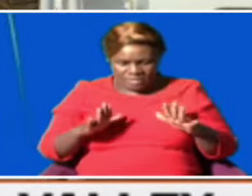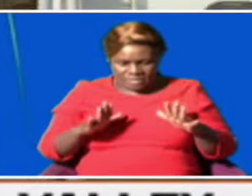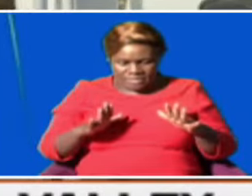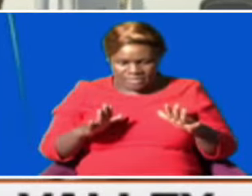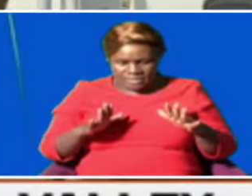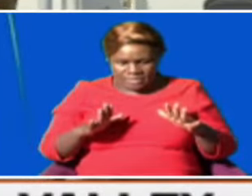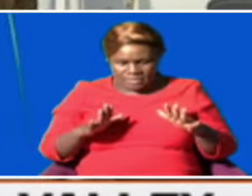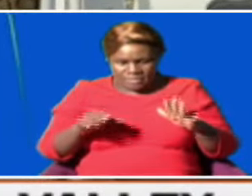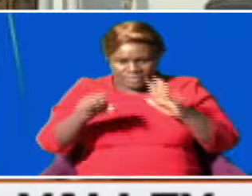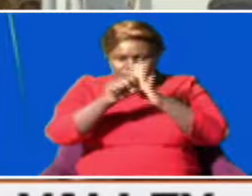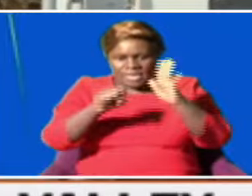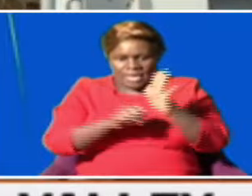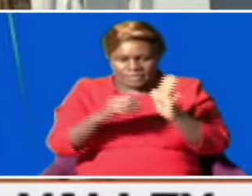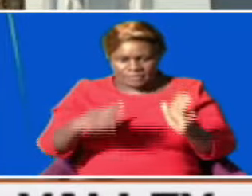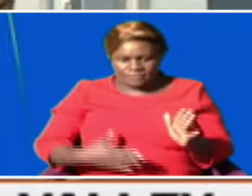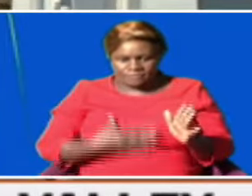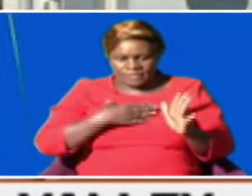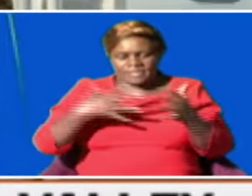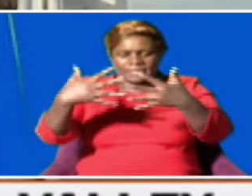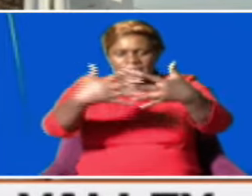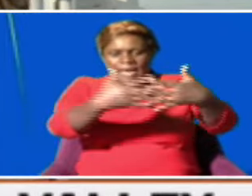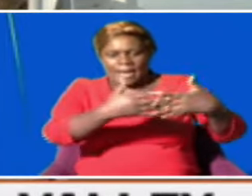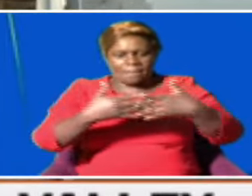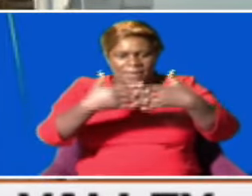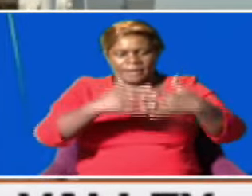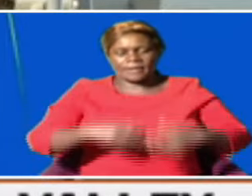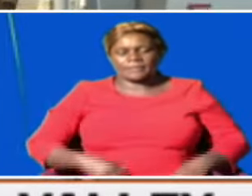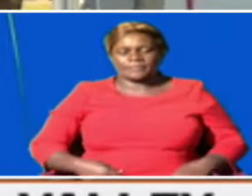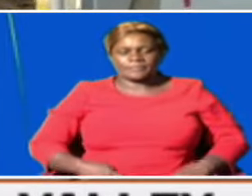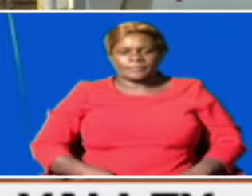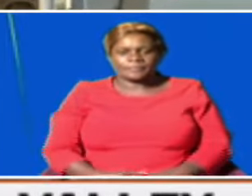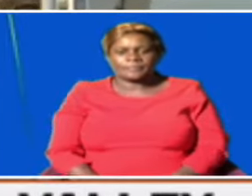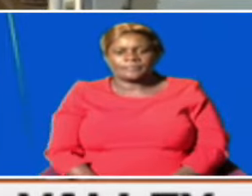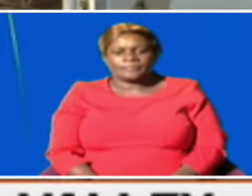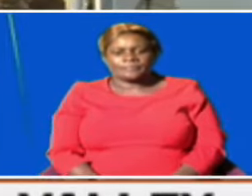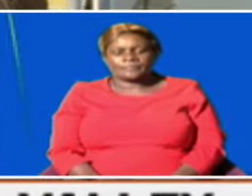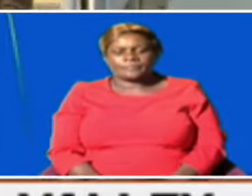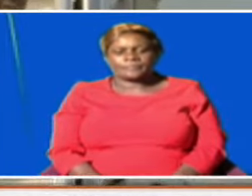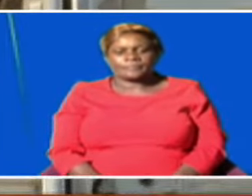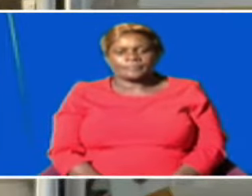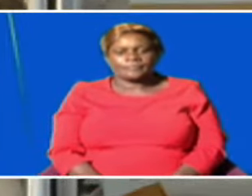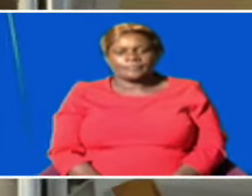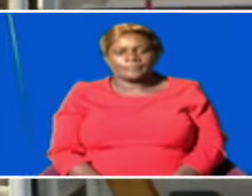state visit to the US. Daniel Kariki, KTN News.